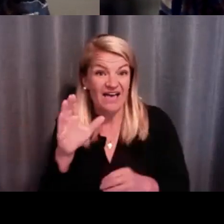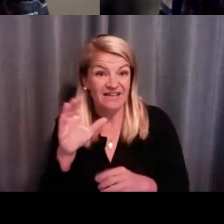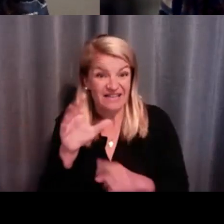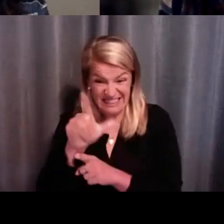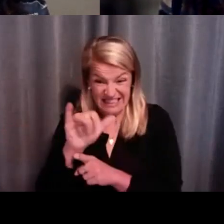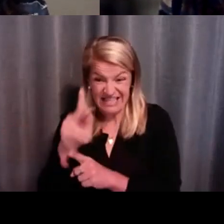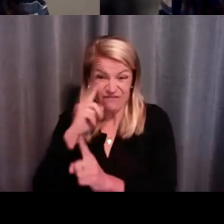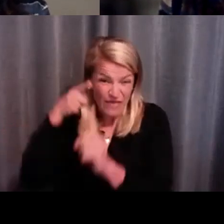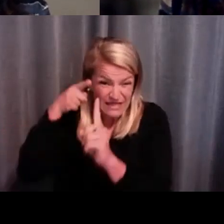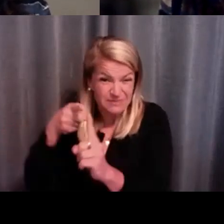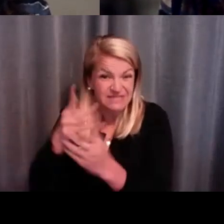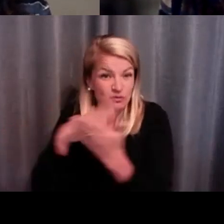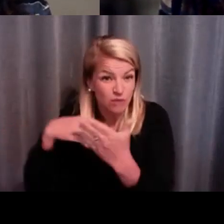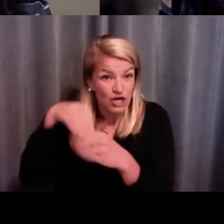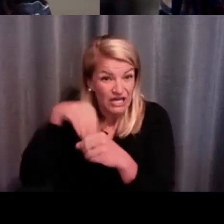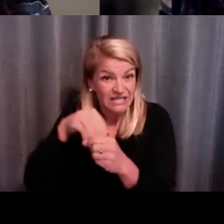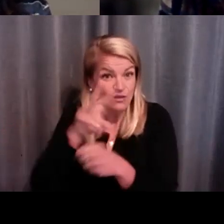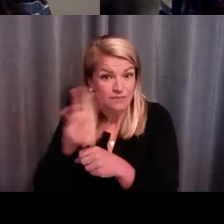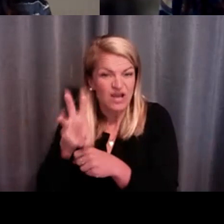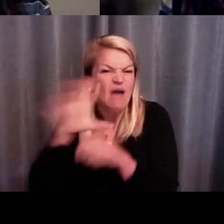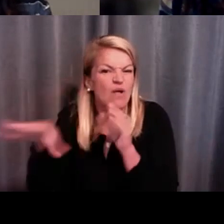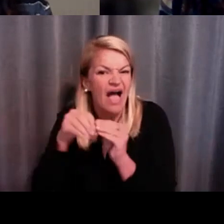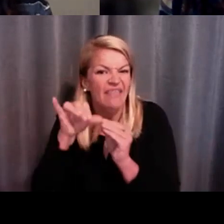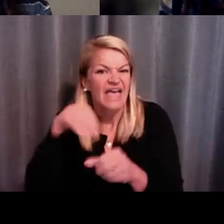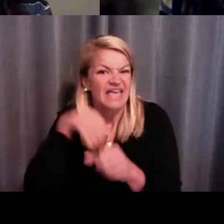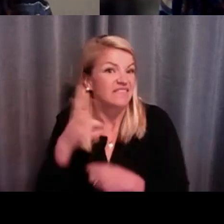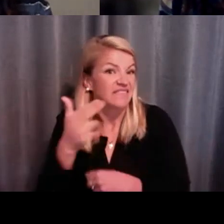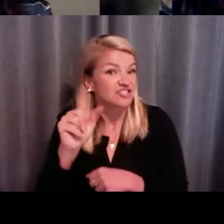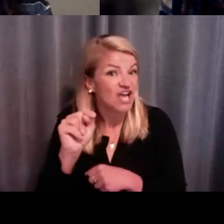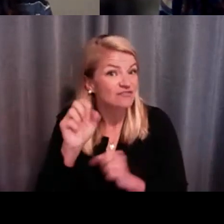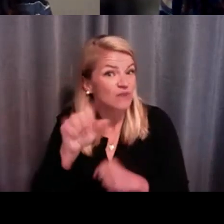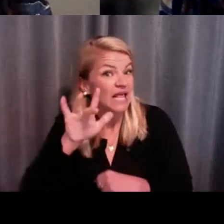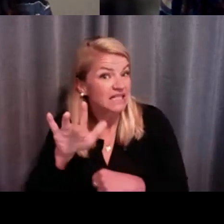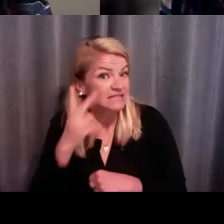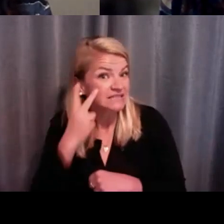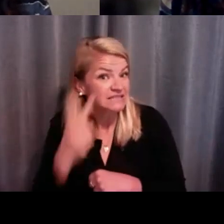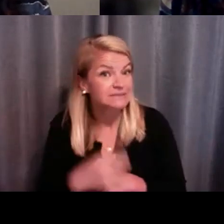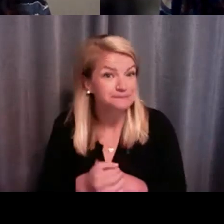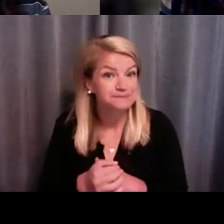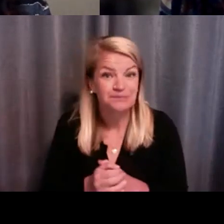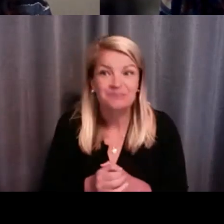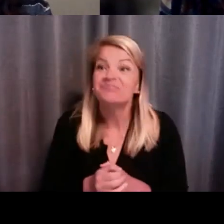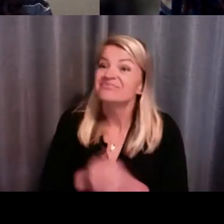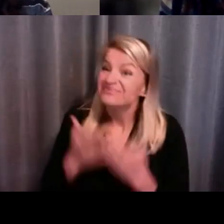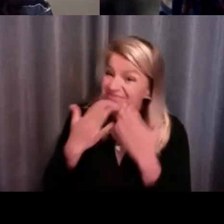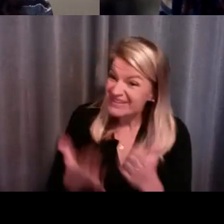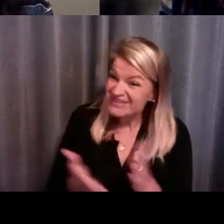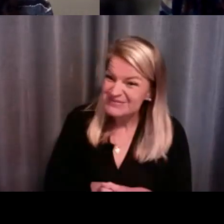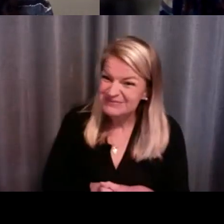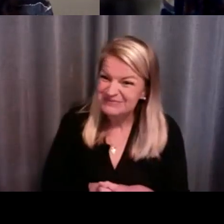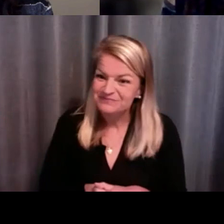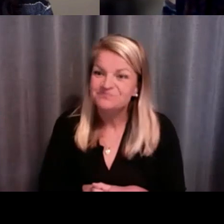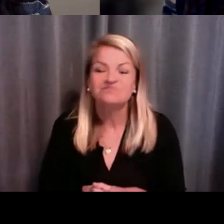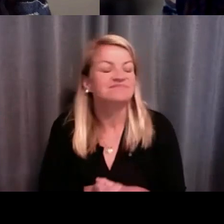specific chapter of the INEE webpage right now in our chat. Thank you.